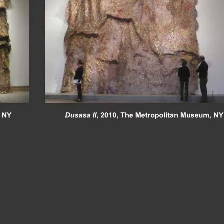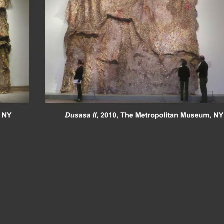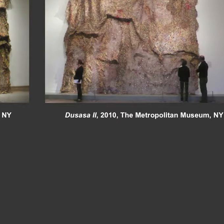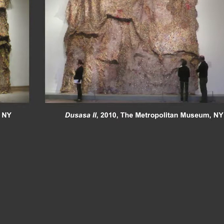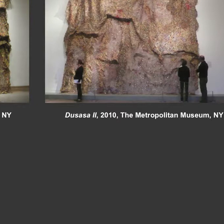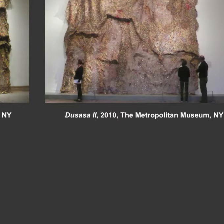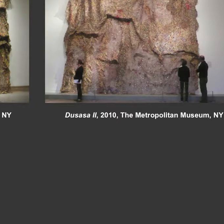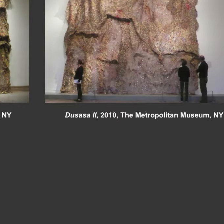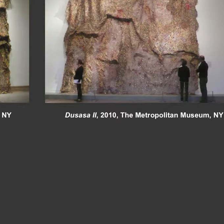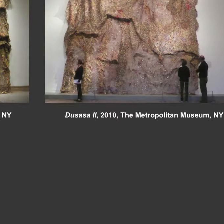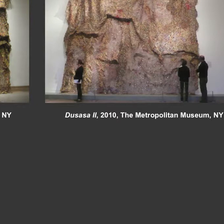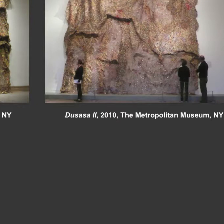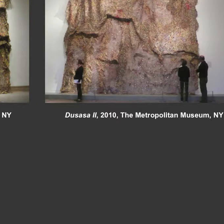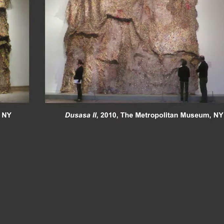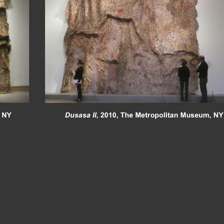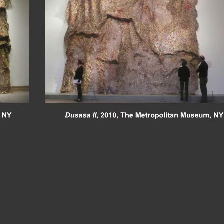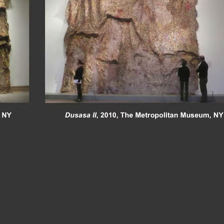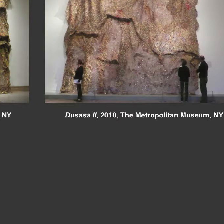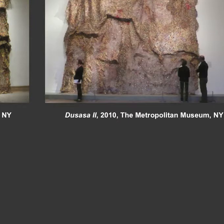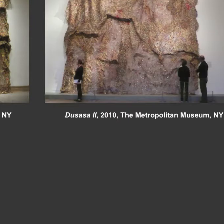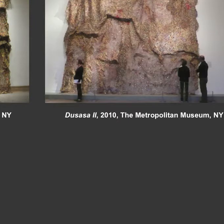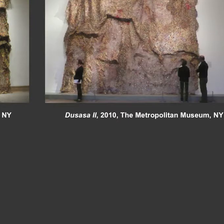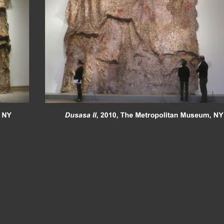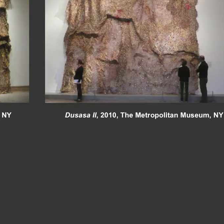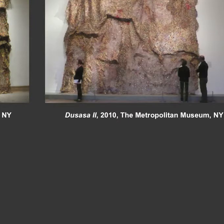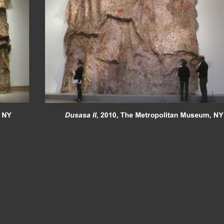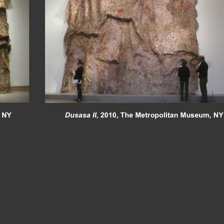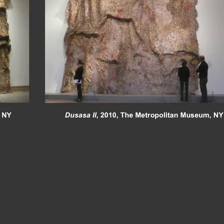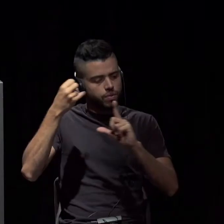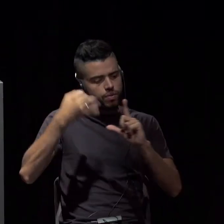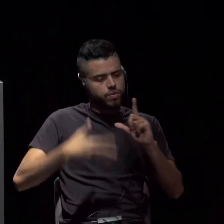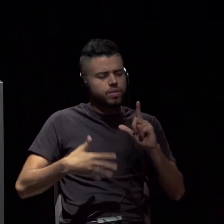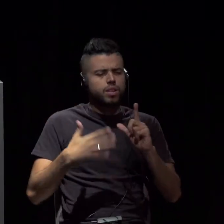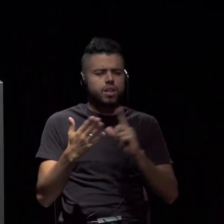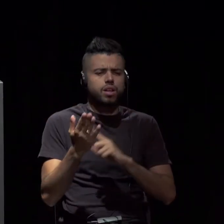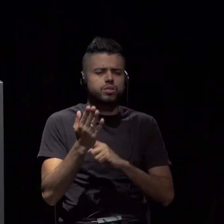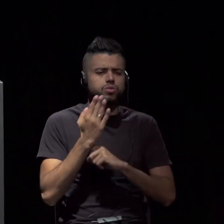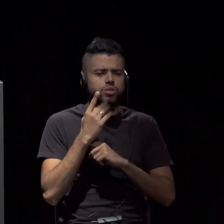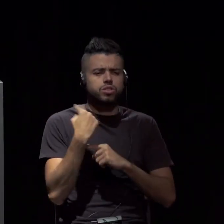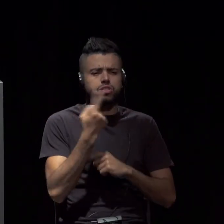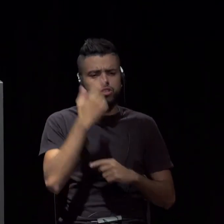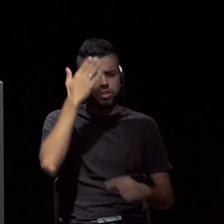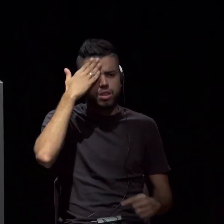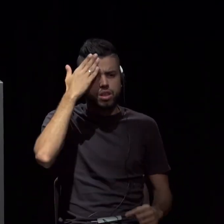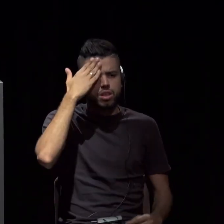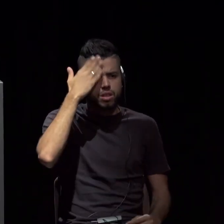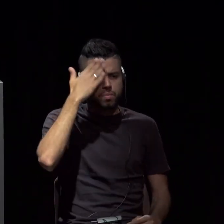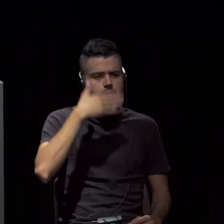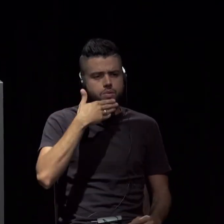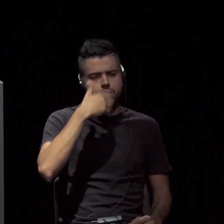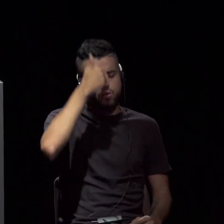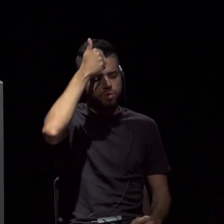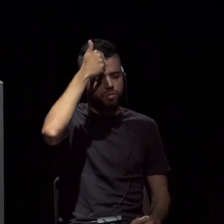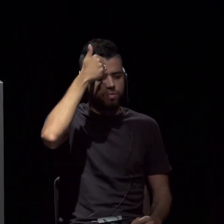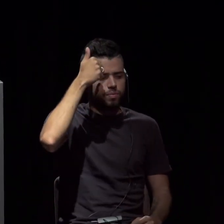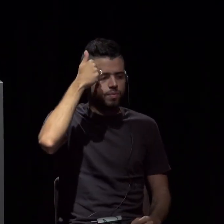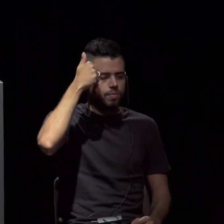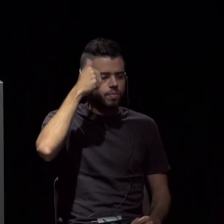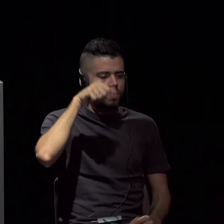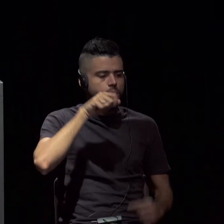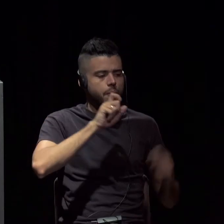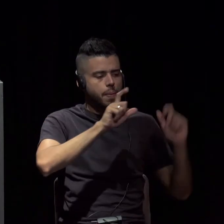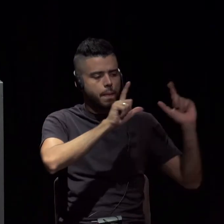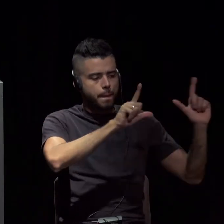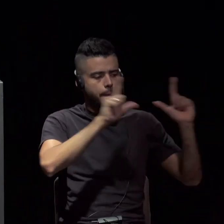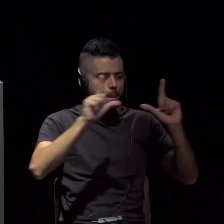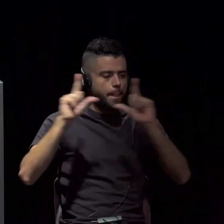them perpetually provisional? And what does this do to normative notions of sculptural objecthood?